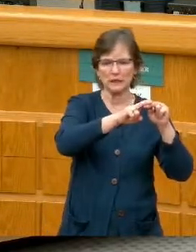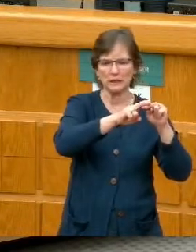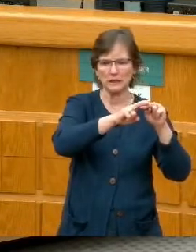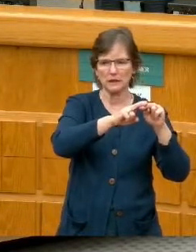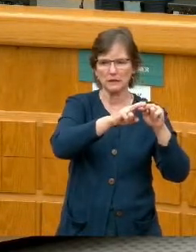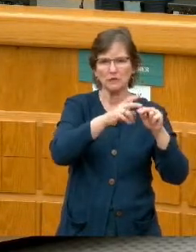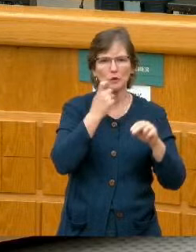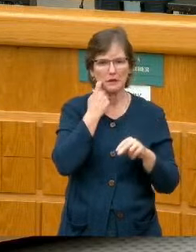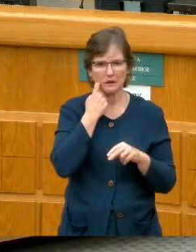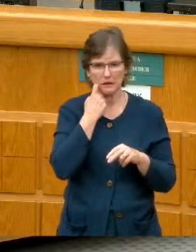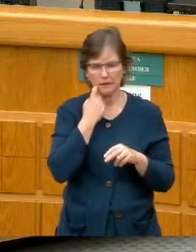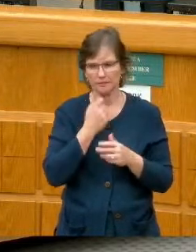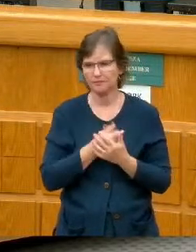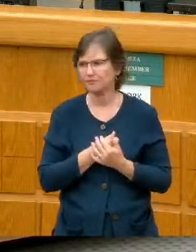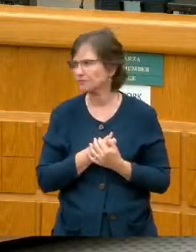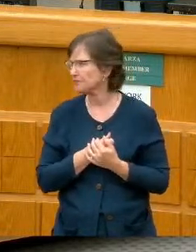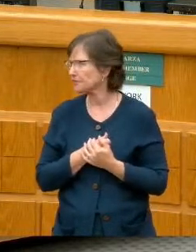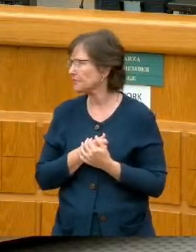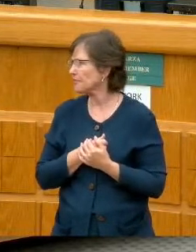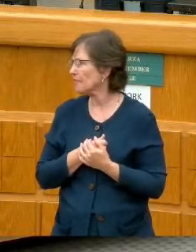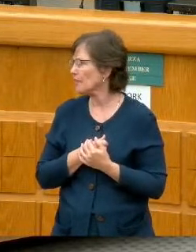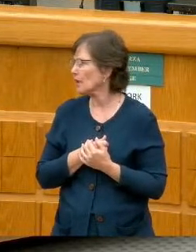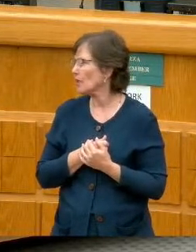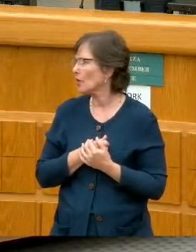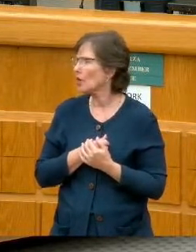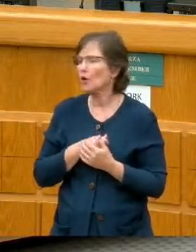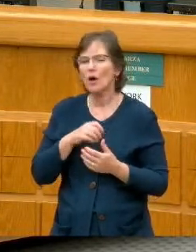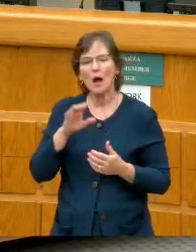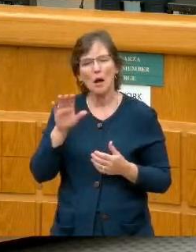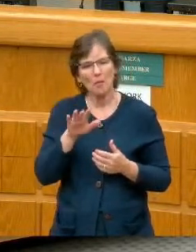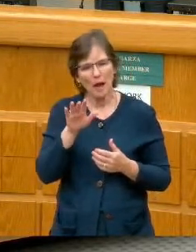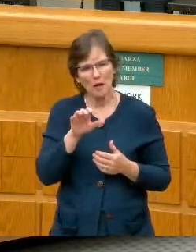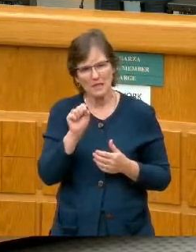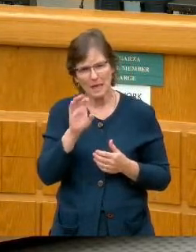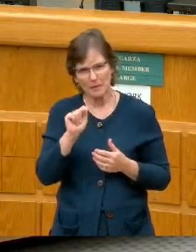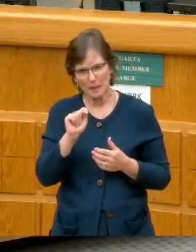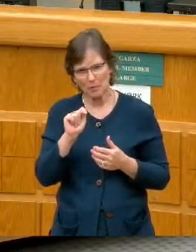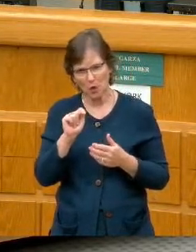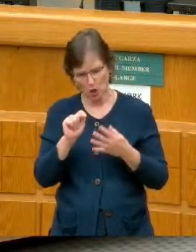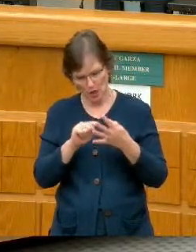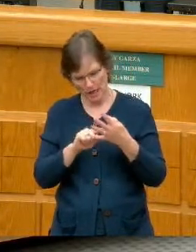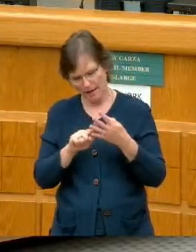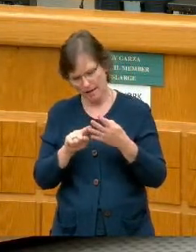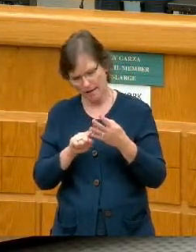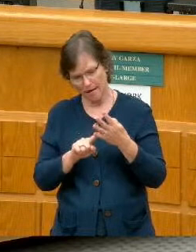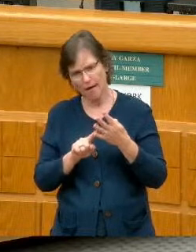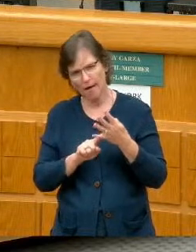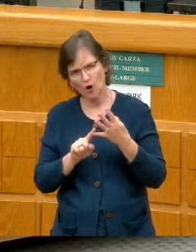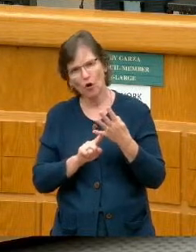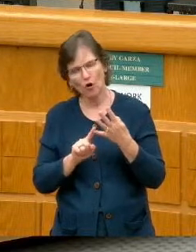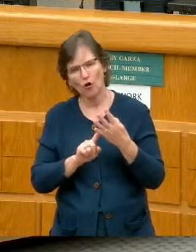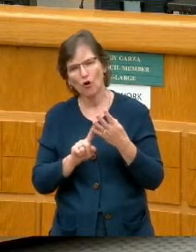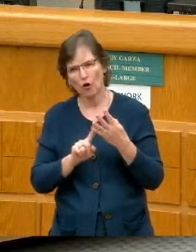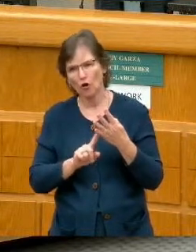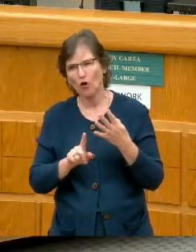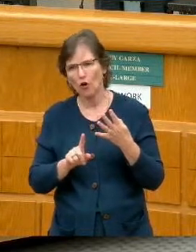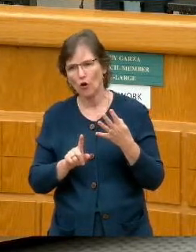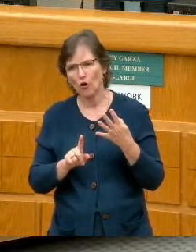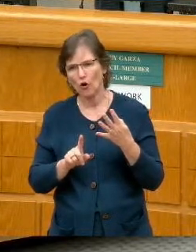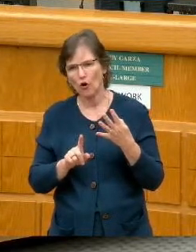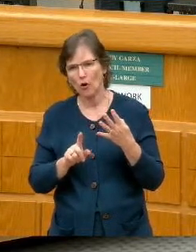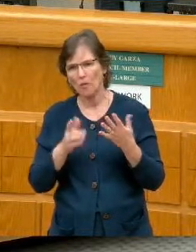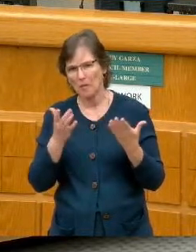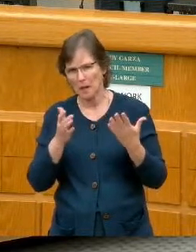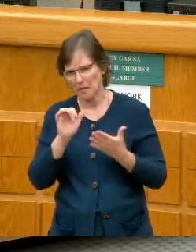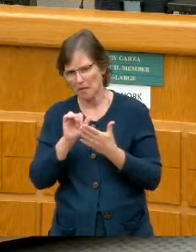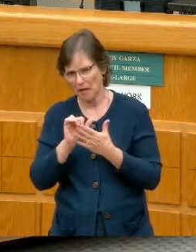want to look at. We kind of like areas like here around September 27th, between September 25th and September 27th, rather than